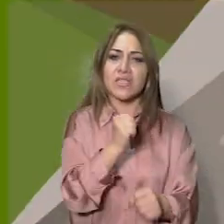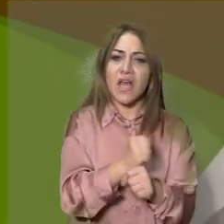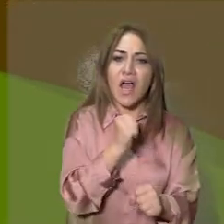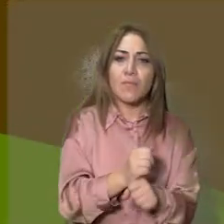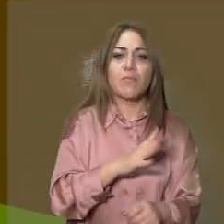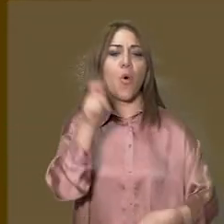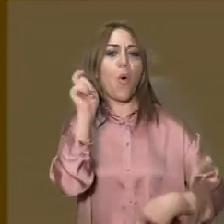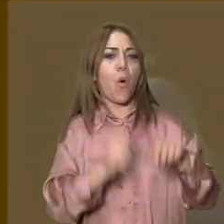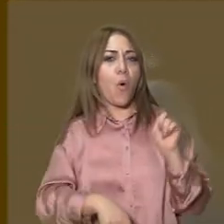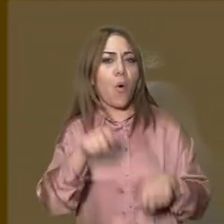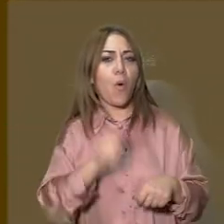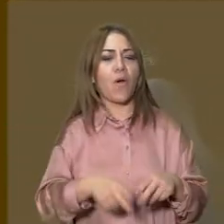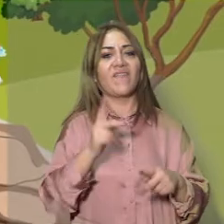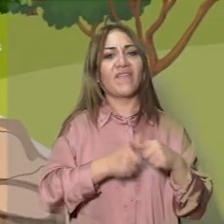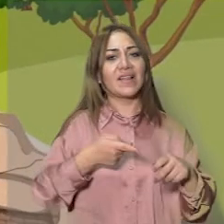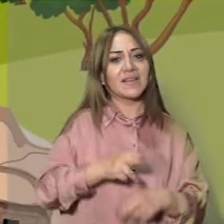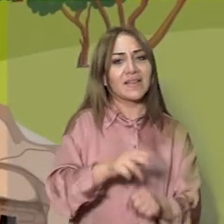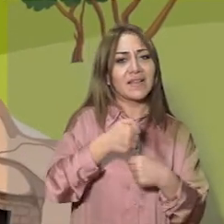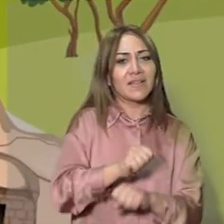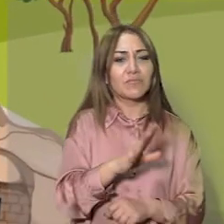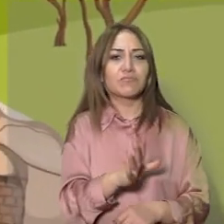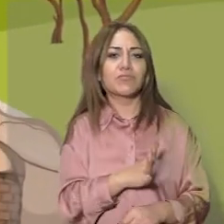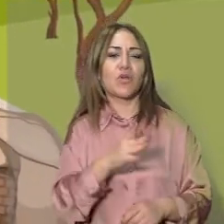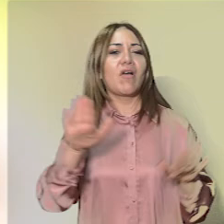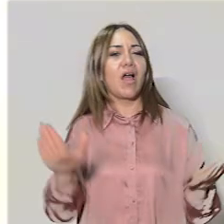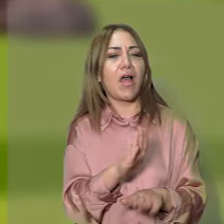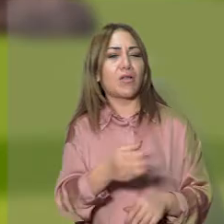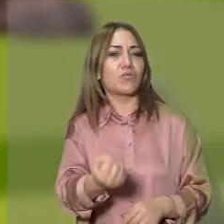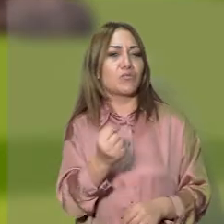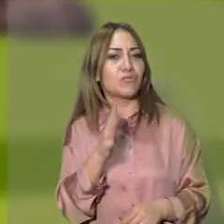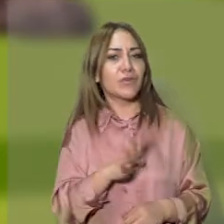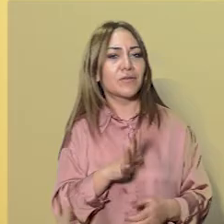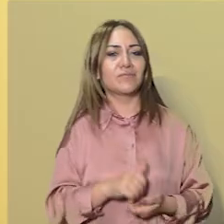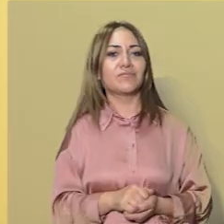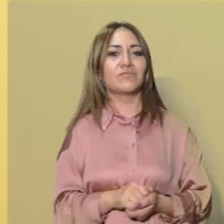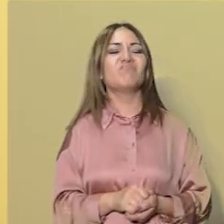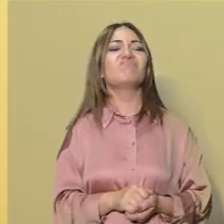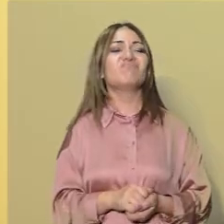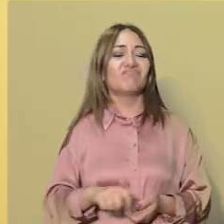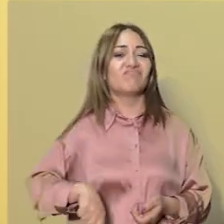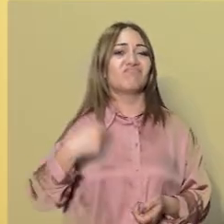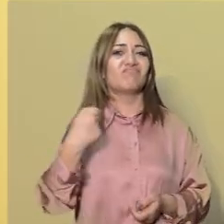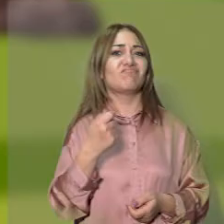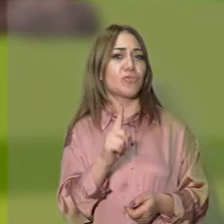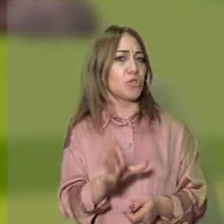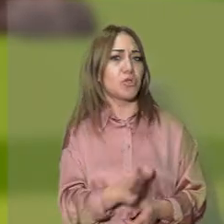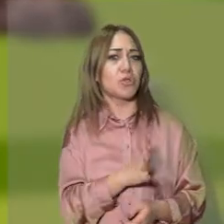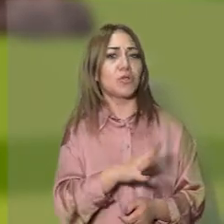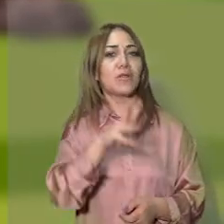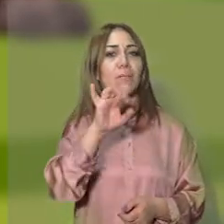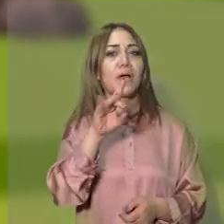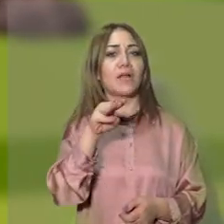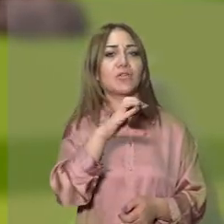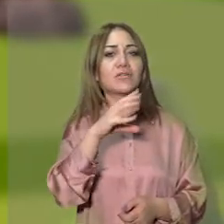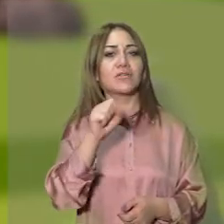carpet makers. They also had great ashiks. Alas. What happened? Did it occur to you that